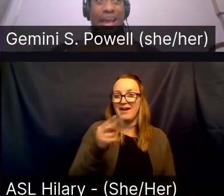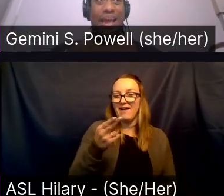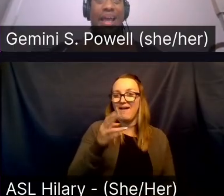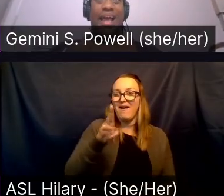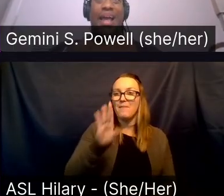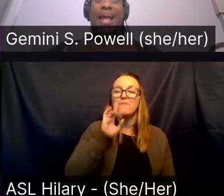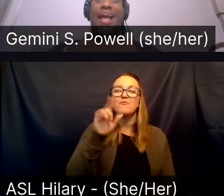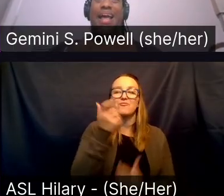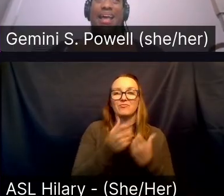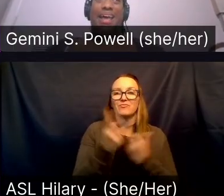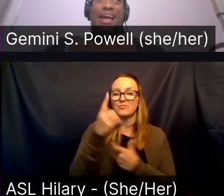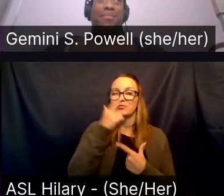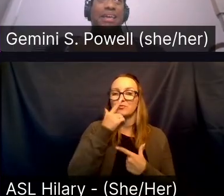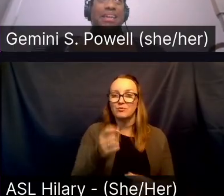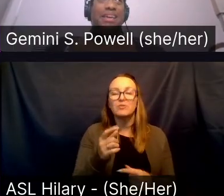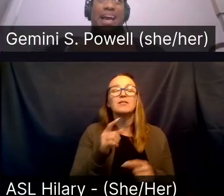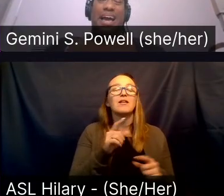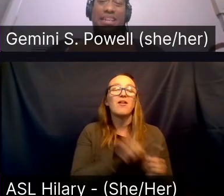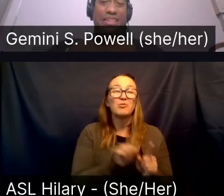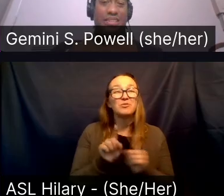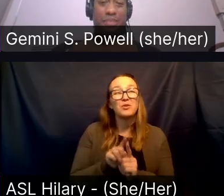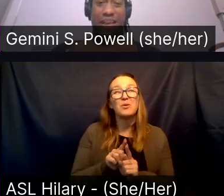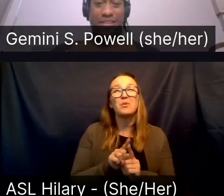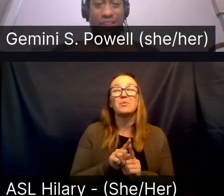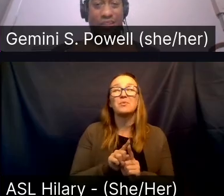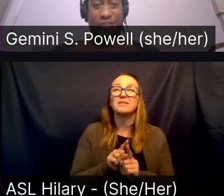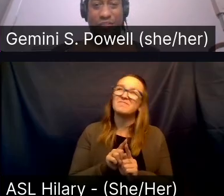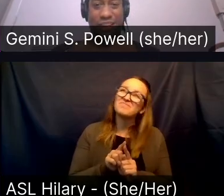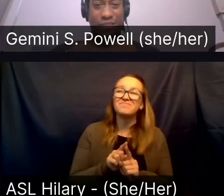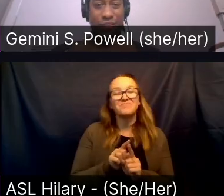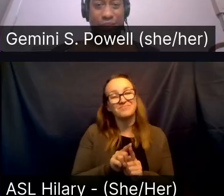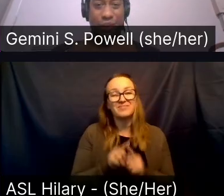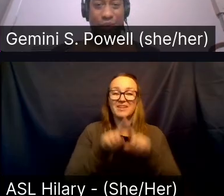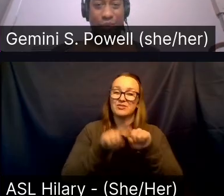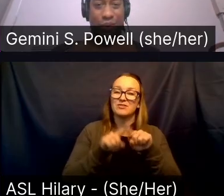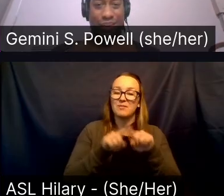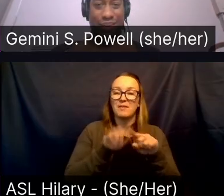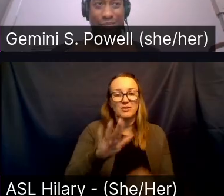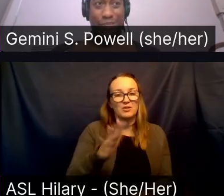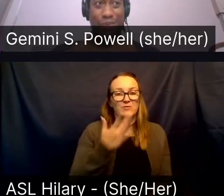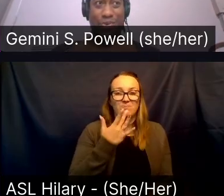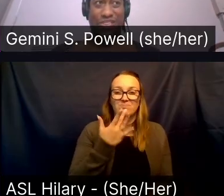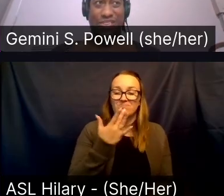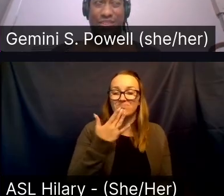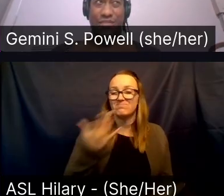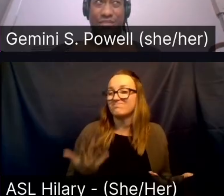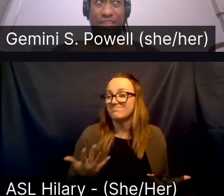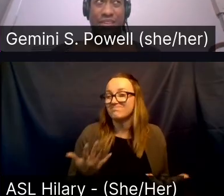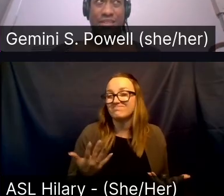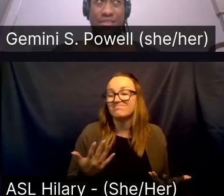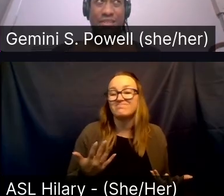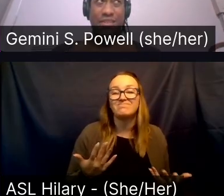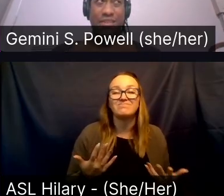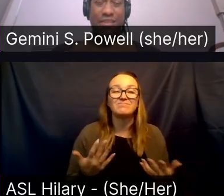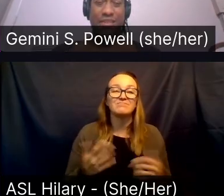also, I mean, it kind of just depends on the flavor of what you want. Most of